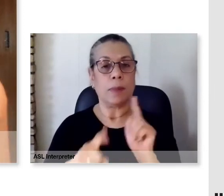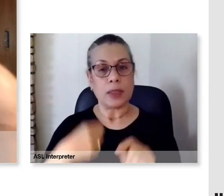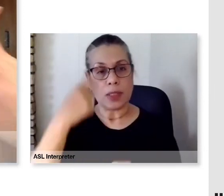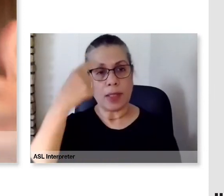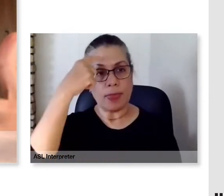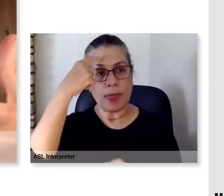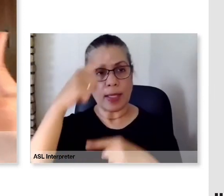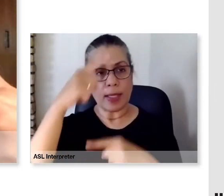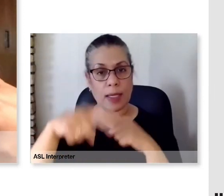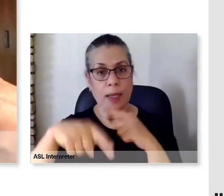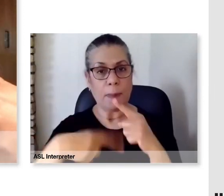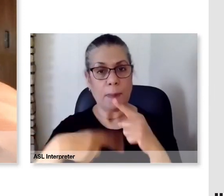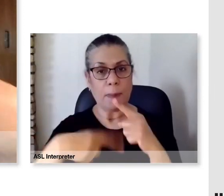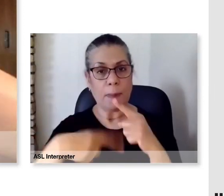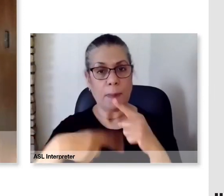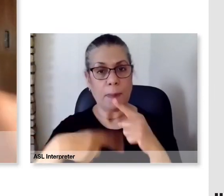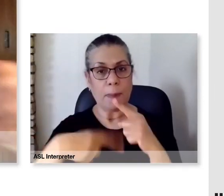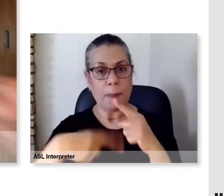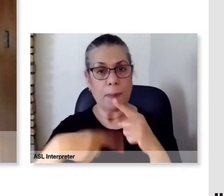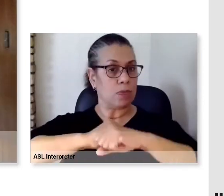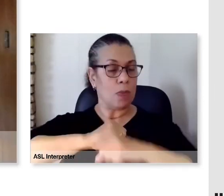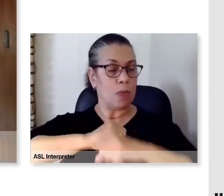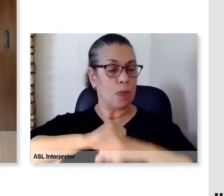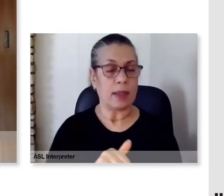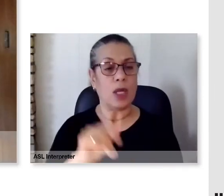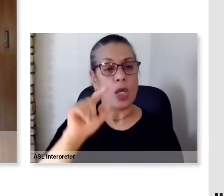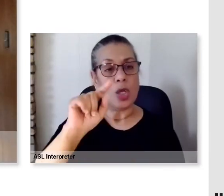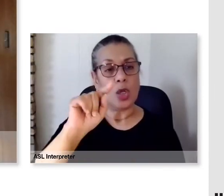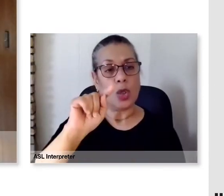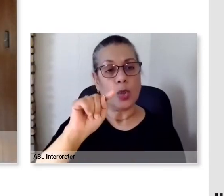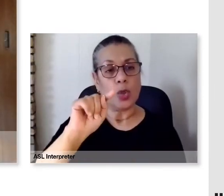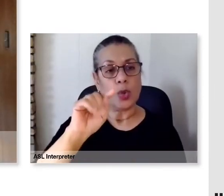that, understanding that tool making,